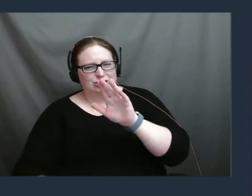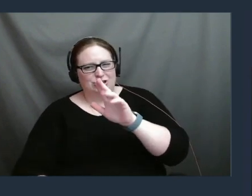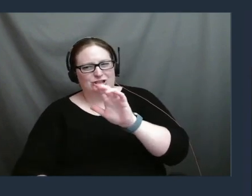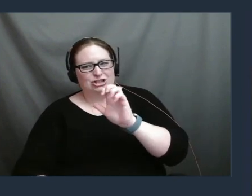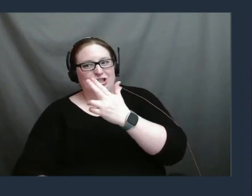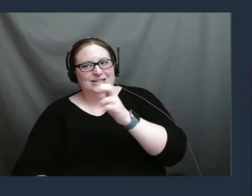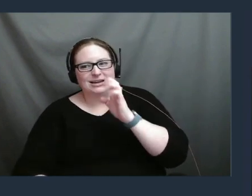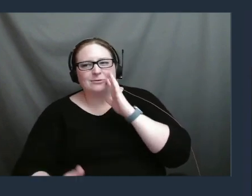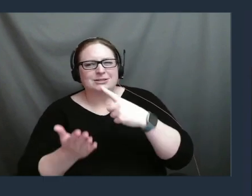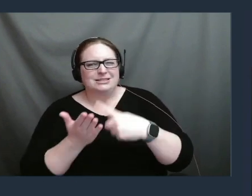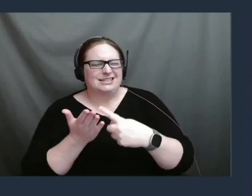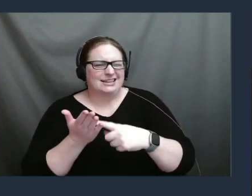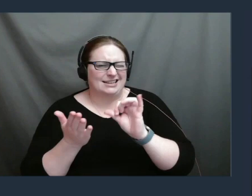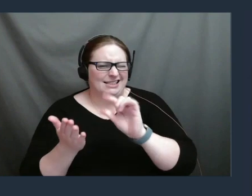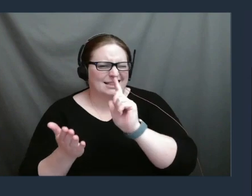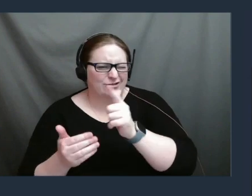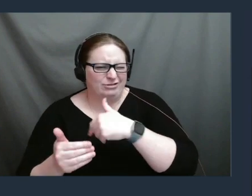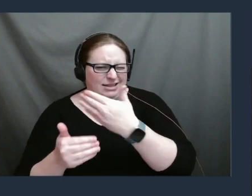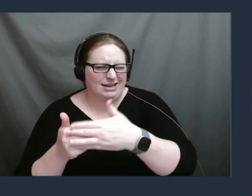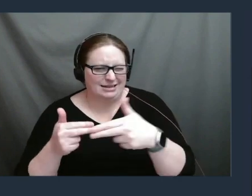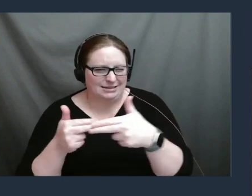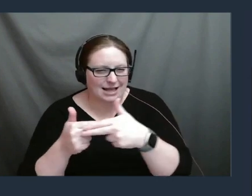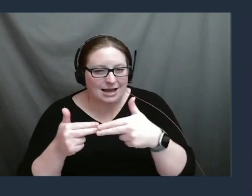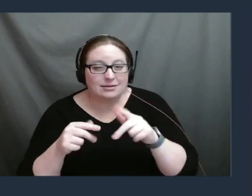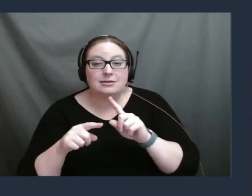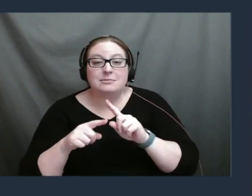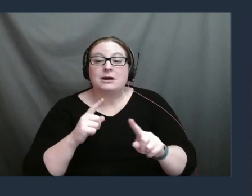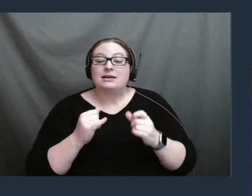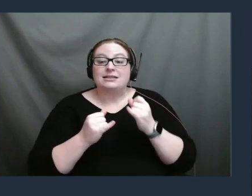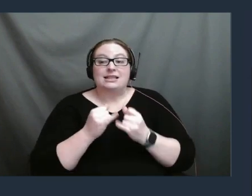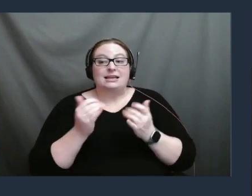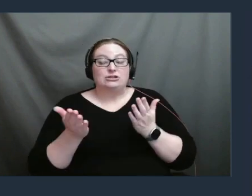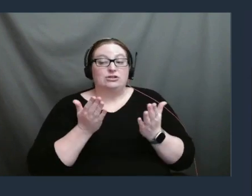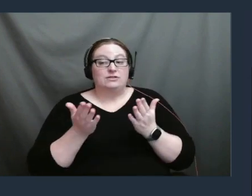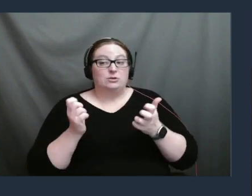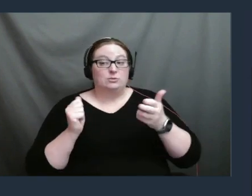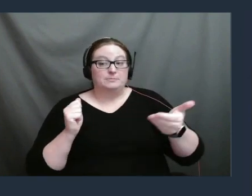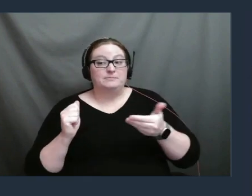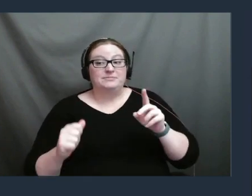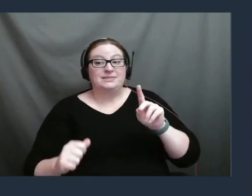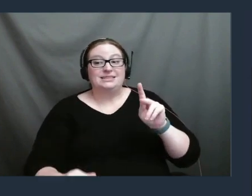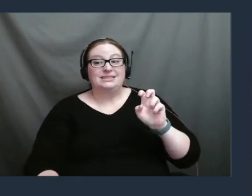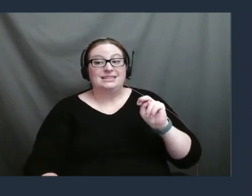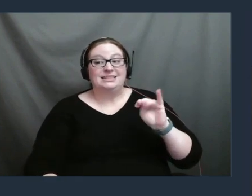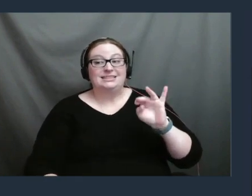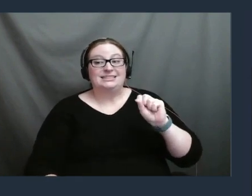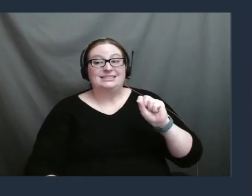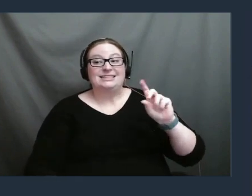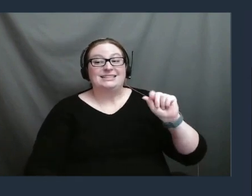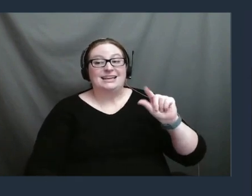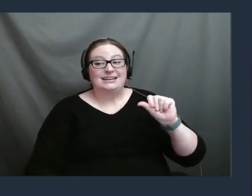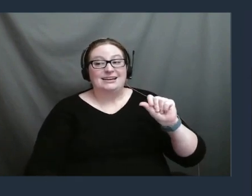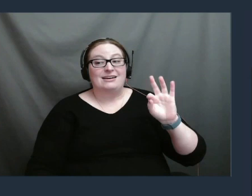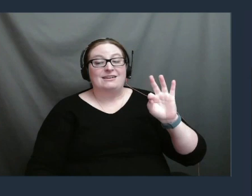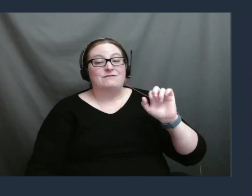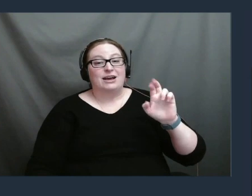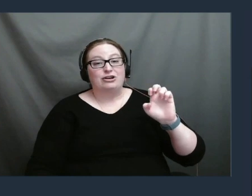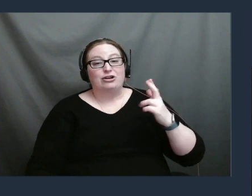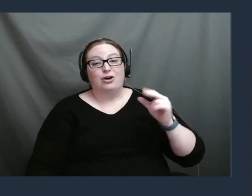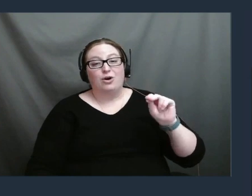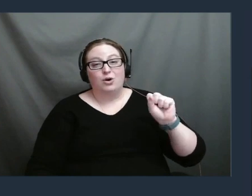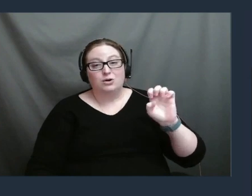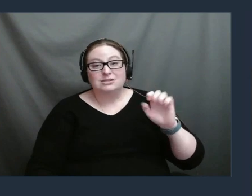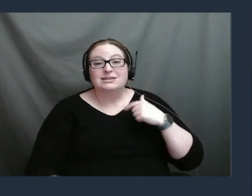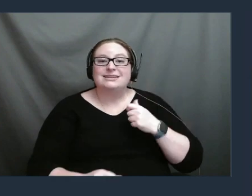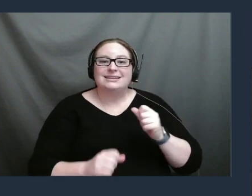on the next slide. But before I go into that, the last service I want to introduce is Kinesis Data Firehose, which enables you to capture and load streaming data